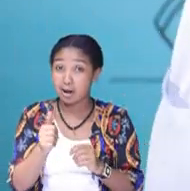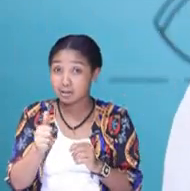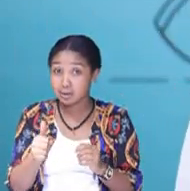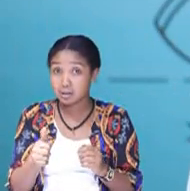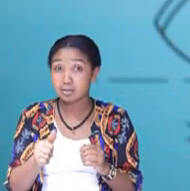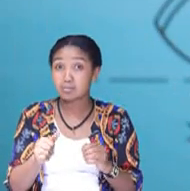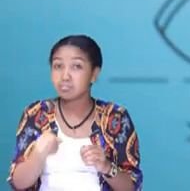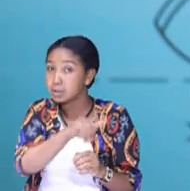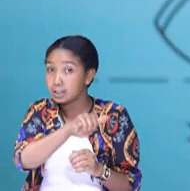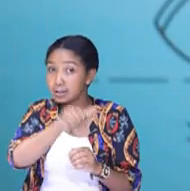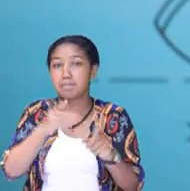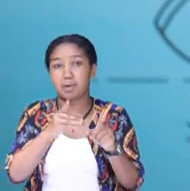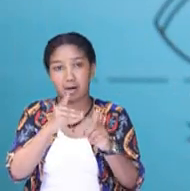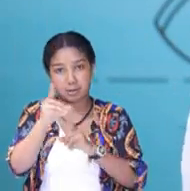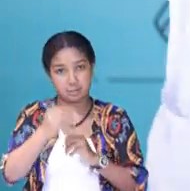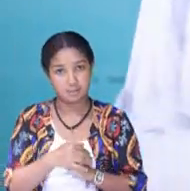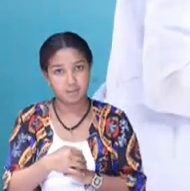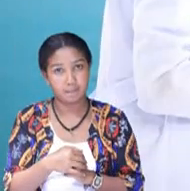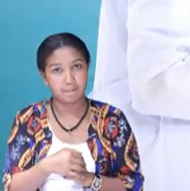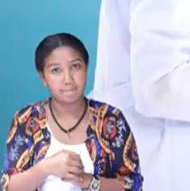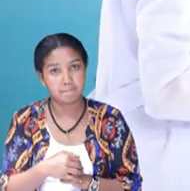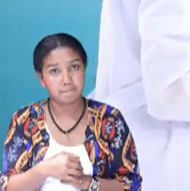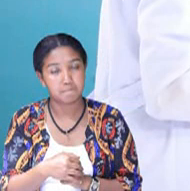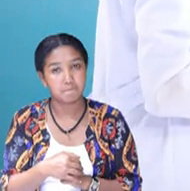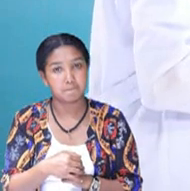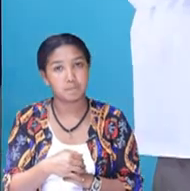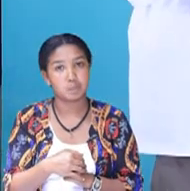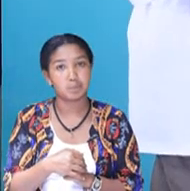are acting along the same direction,